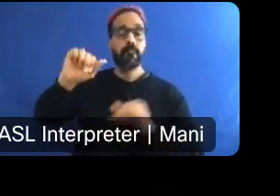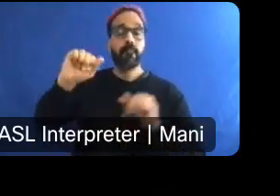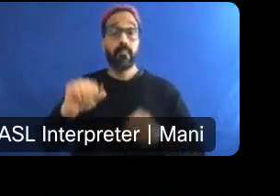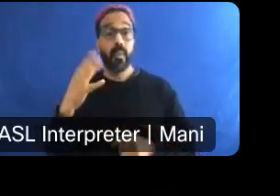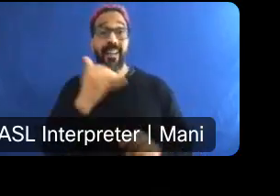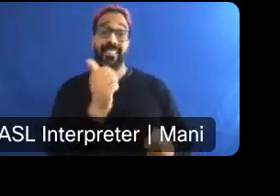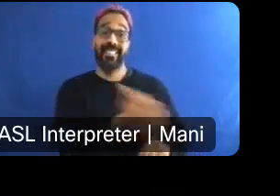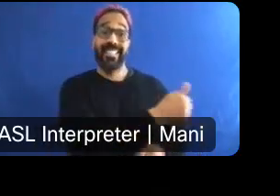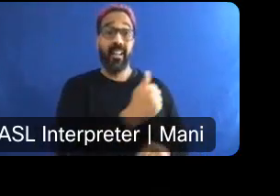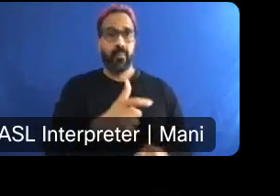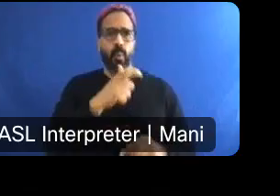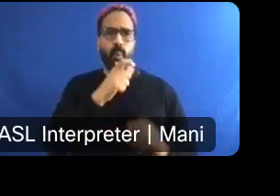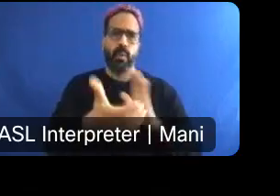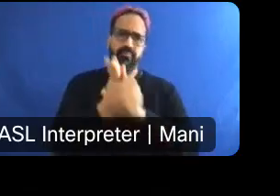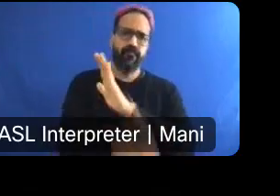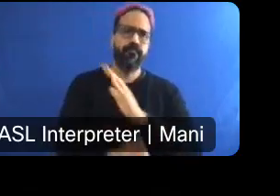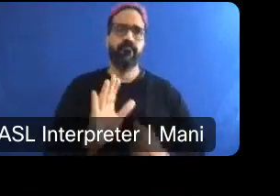their lives.